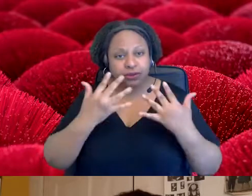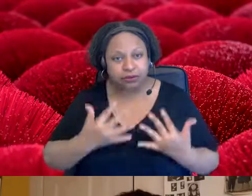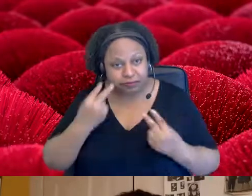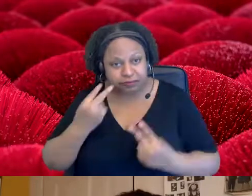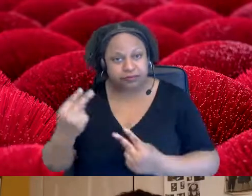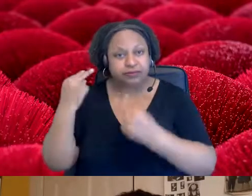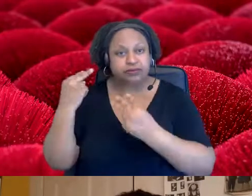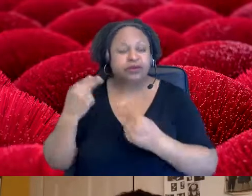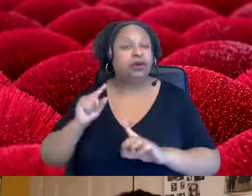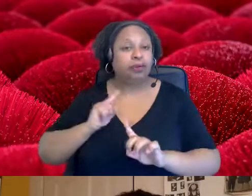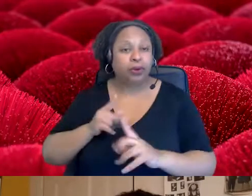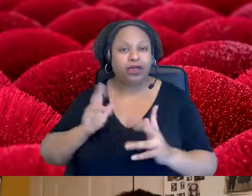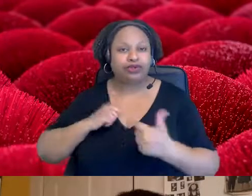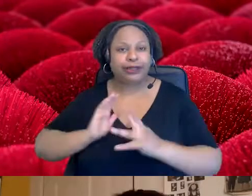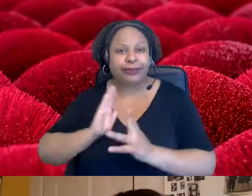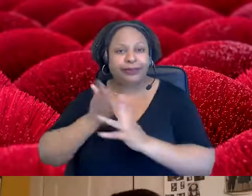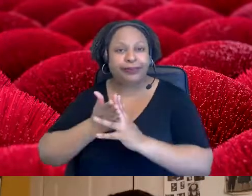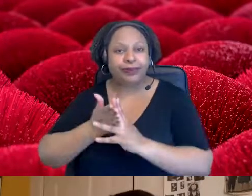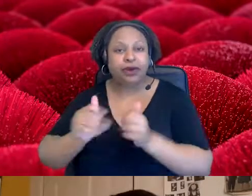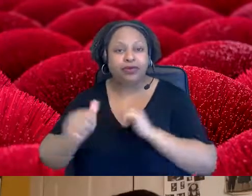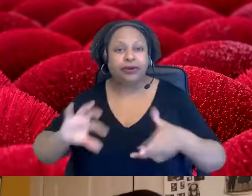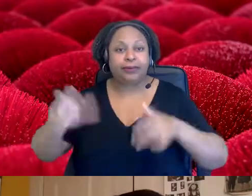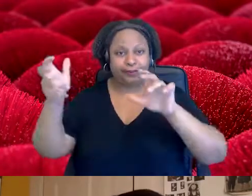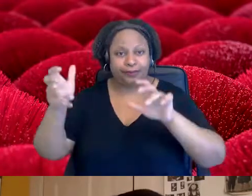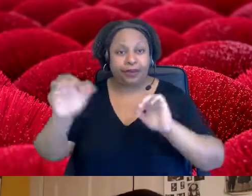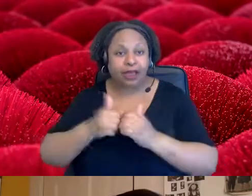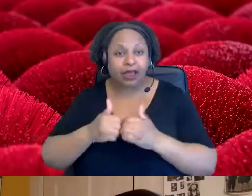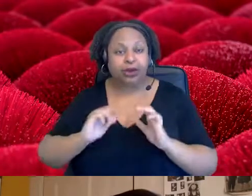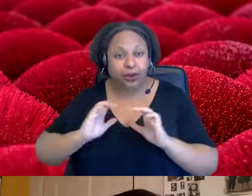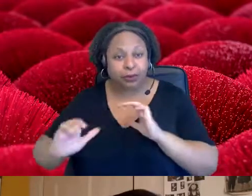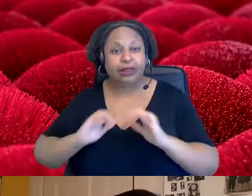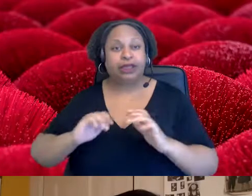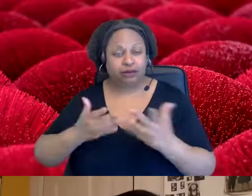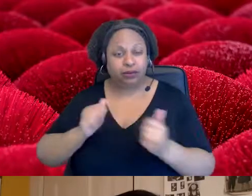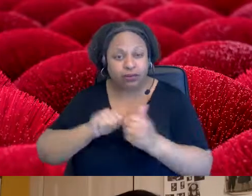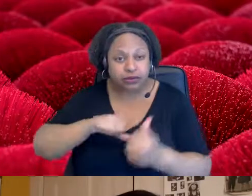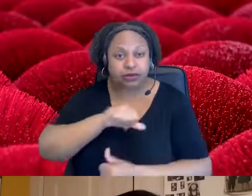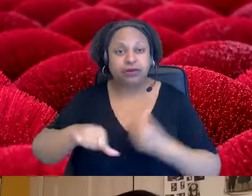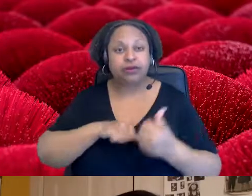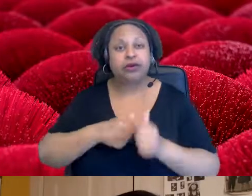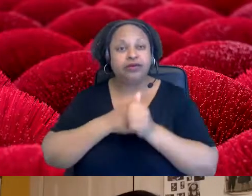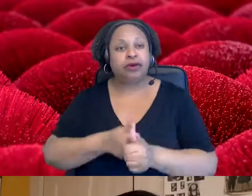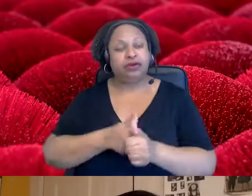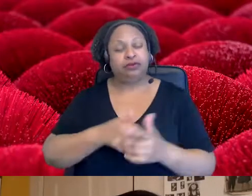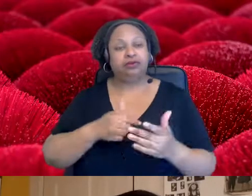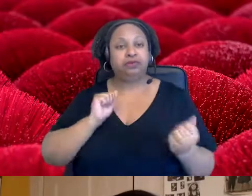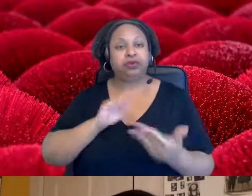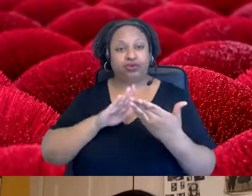we communicate, we follow a protocol that everyone knows what's going